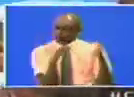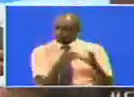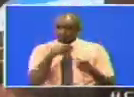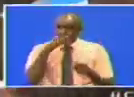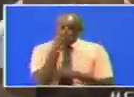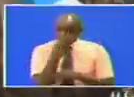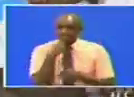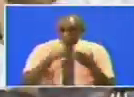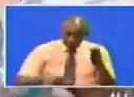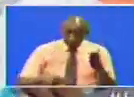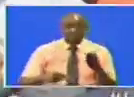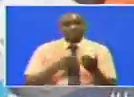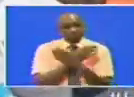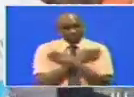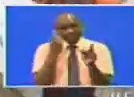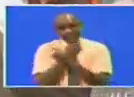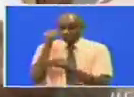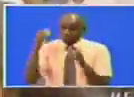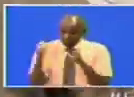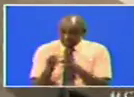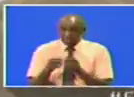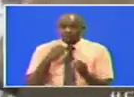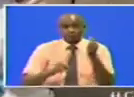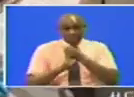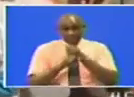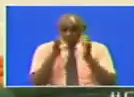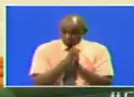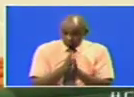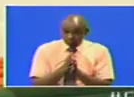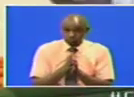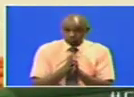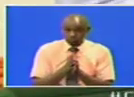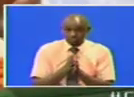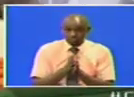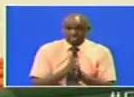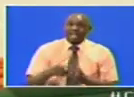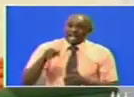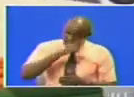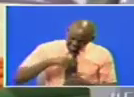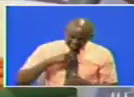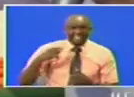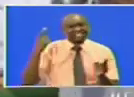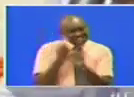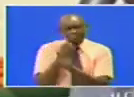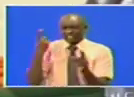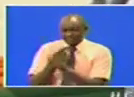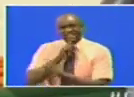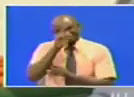from all affiliate and friendly parties also drummed up support for their principals. Tumepitia katika kila